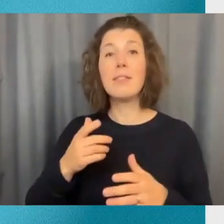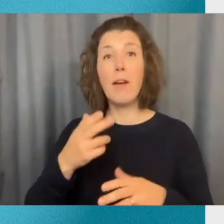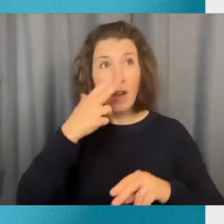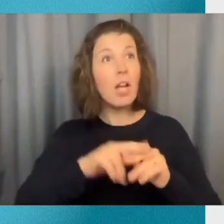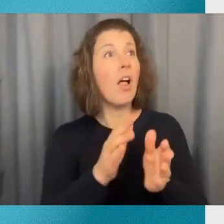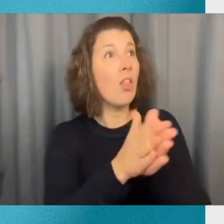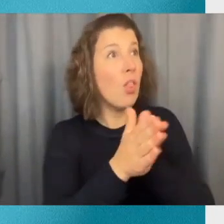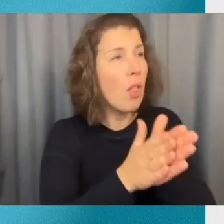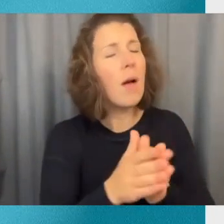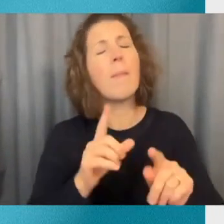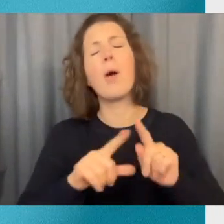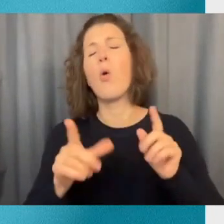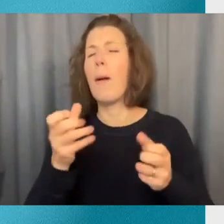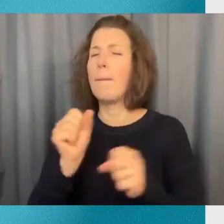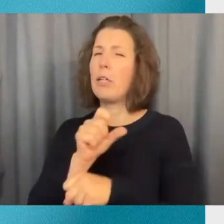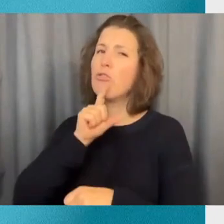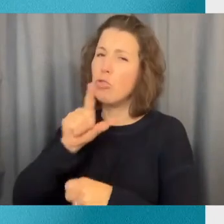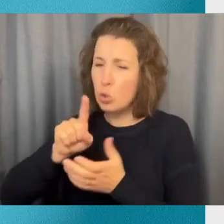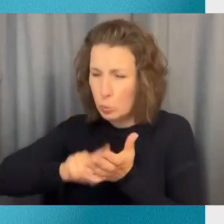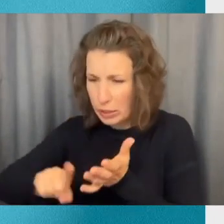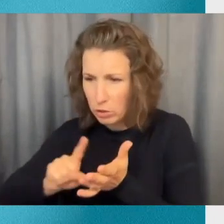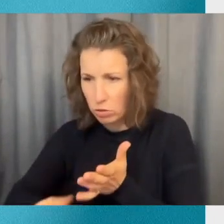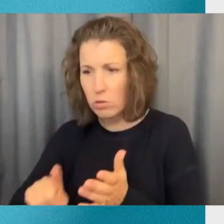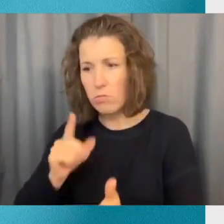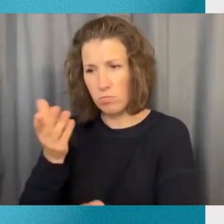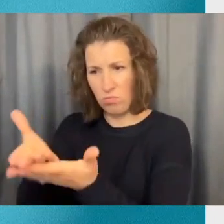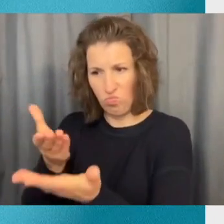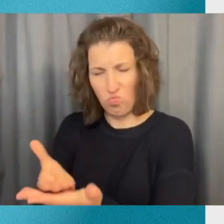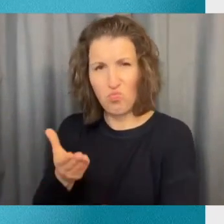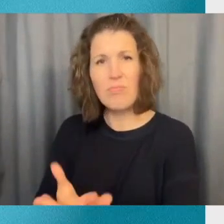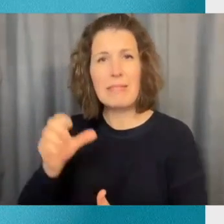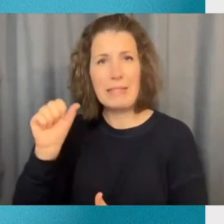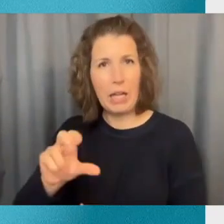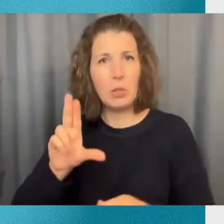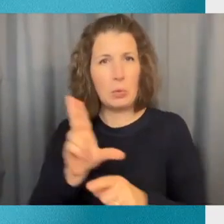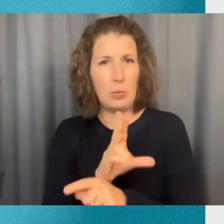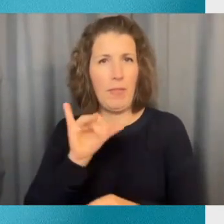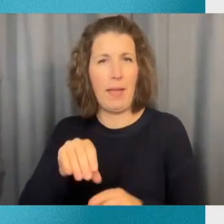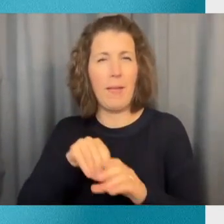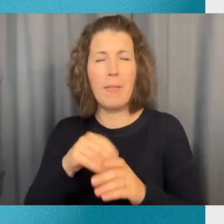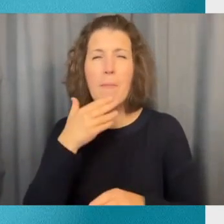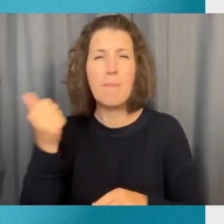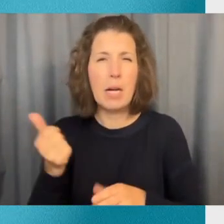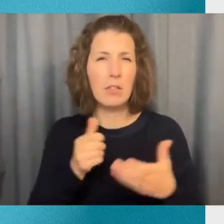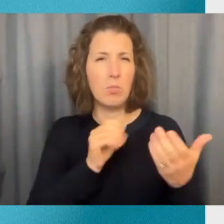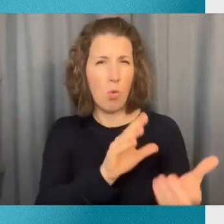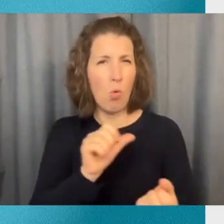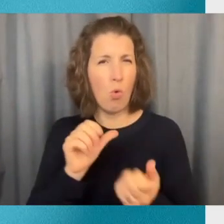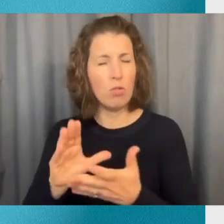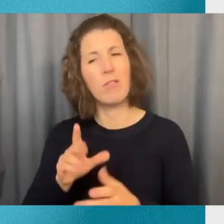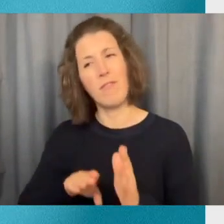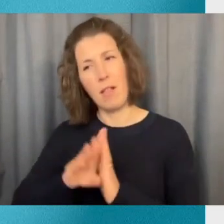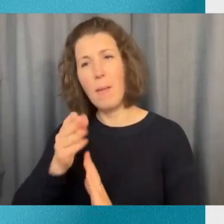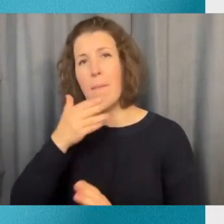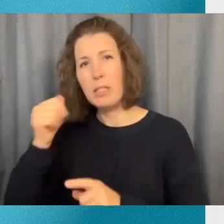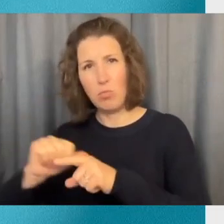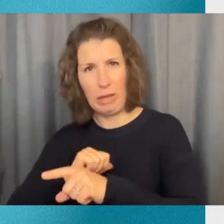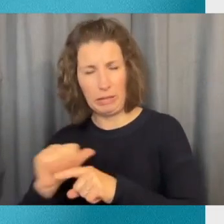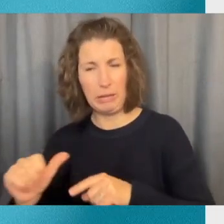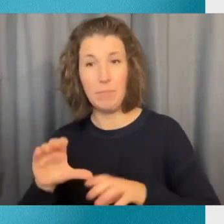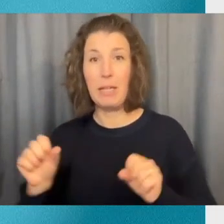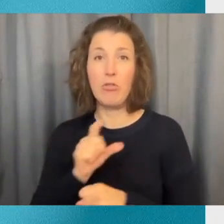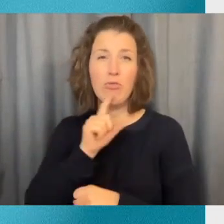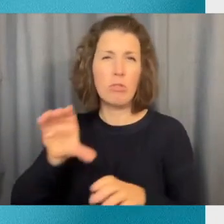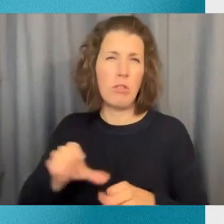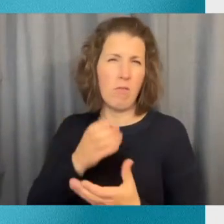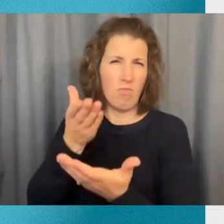doing research to make sure that these are being used in the best way possible and develop our best practices and make sure they're done well. And